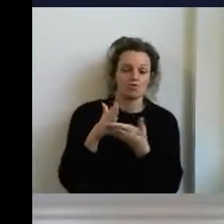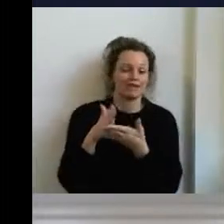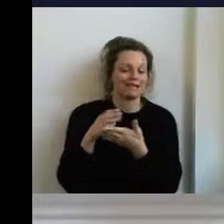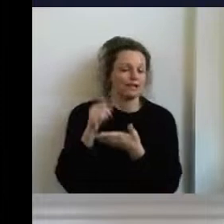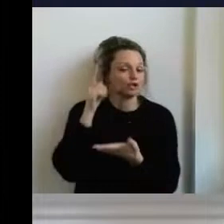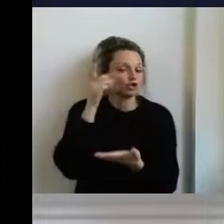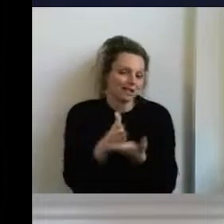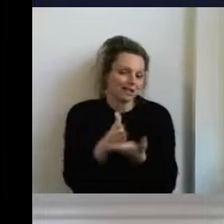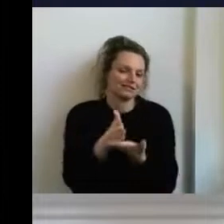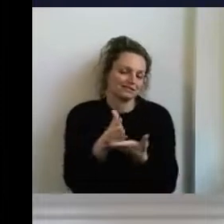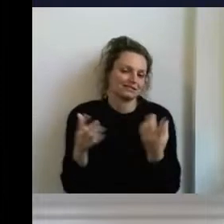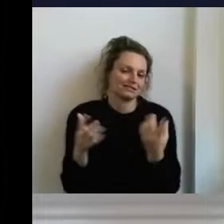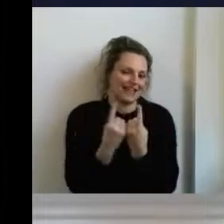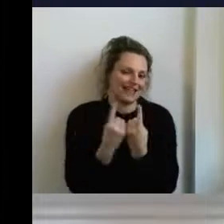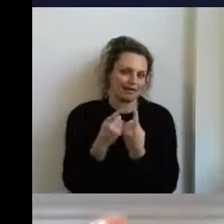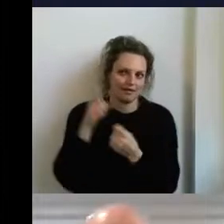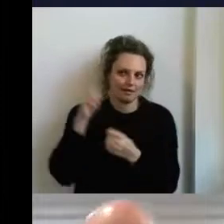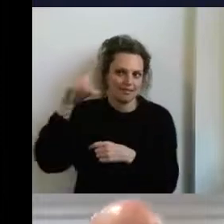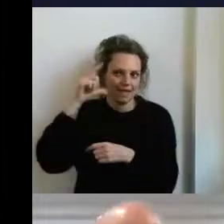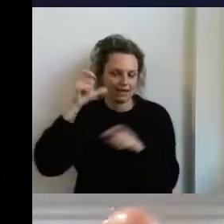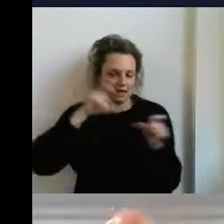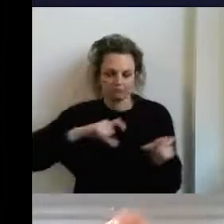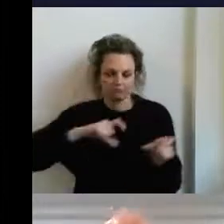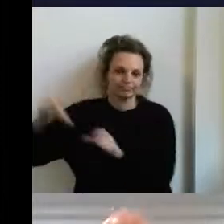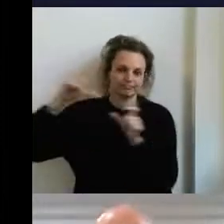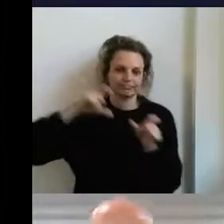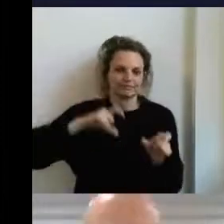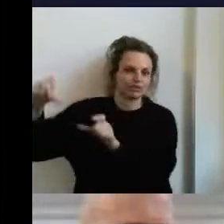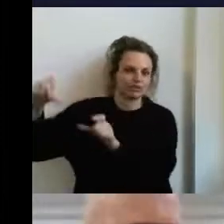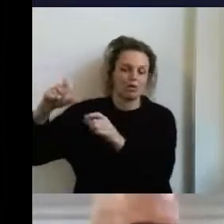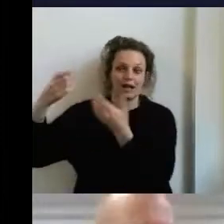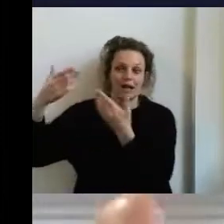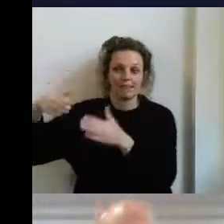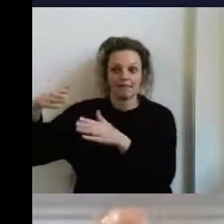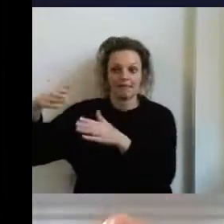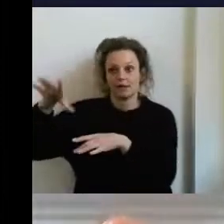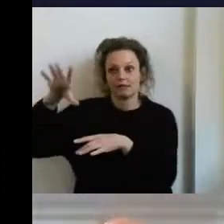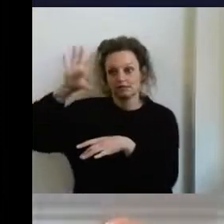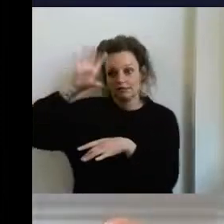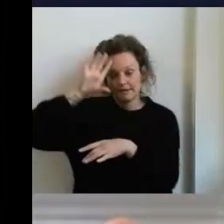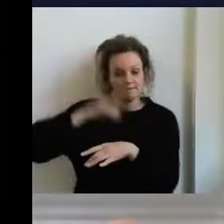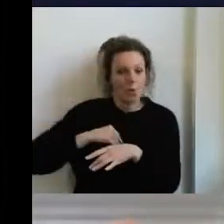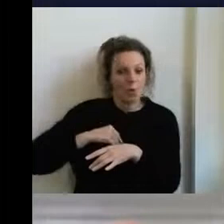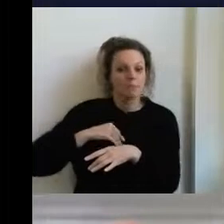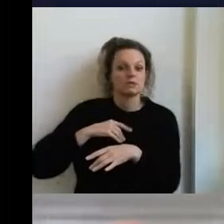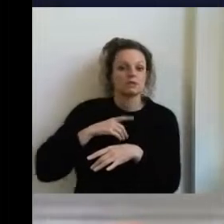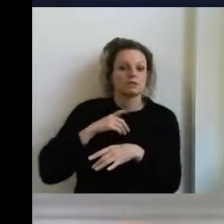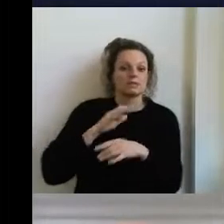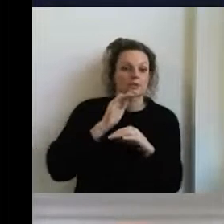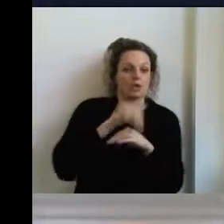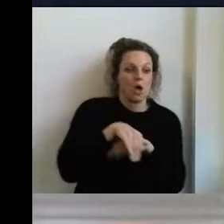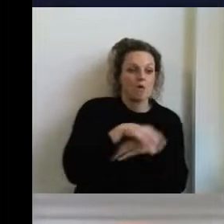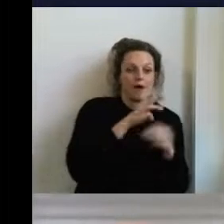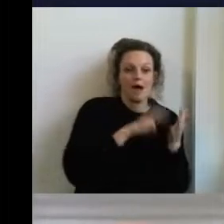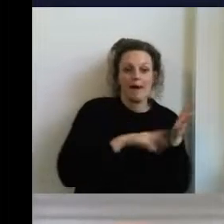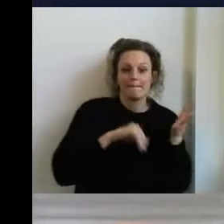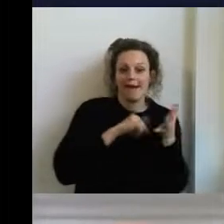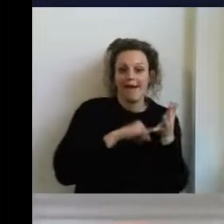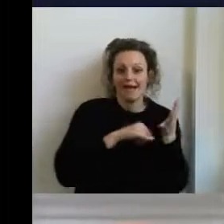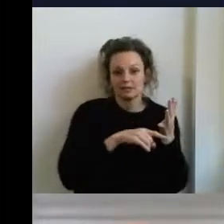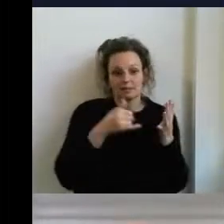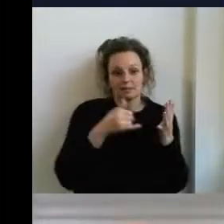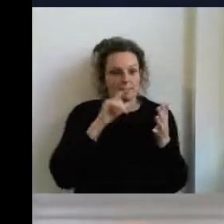up on their end, and they've told you about it and you've worked with them, rather than you guys would necessarily fall over or lag